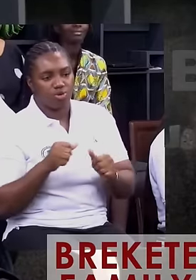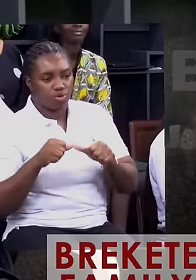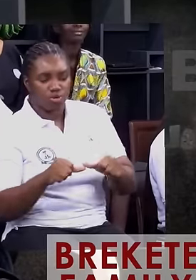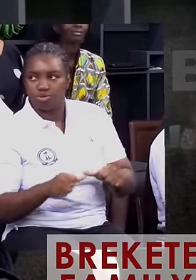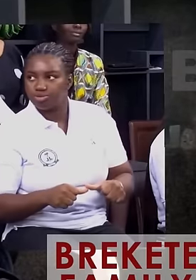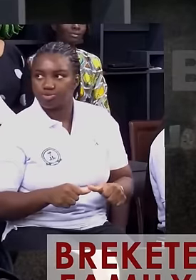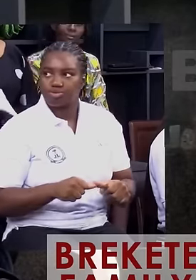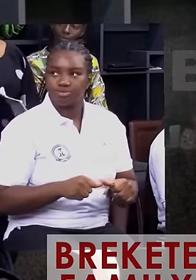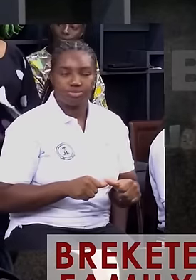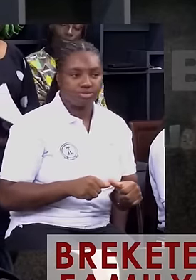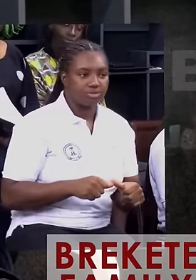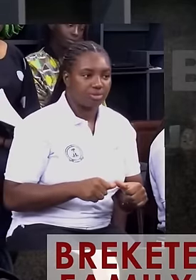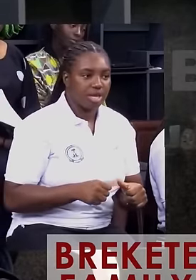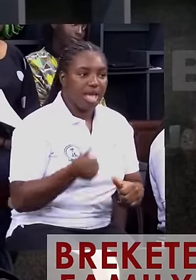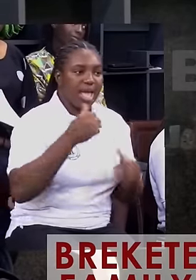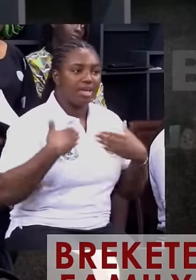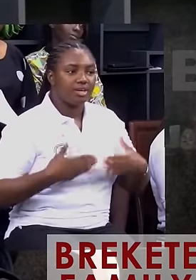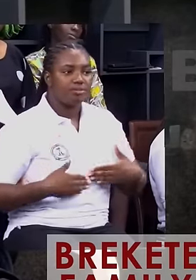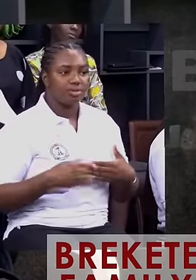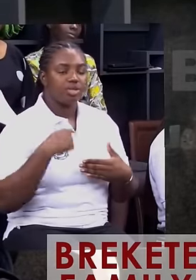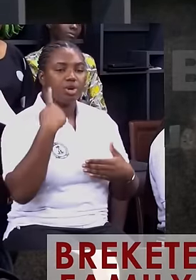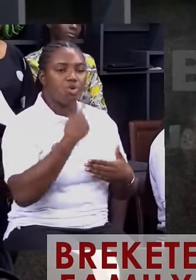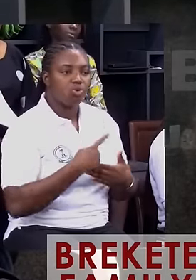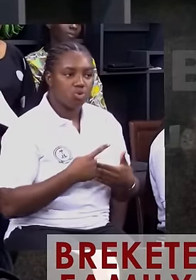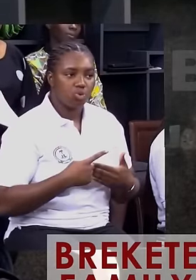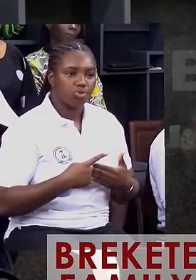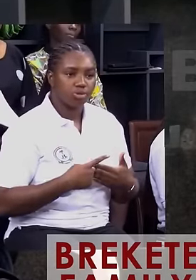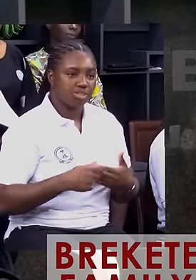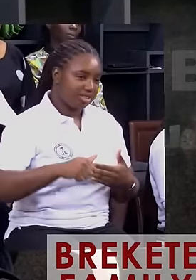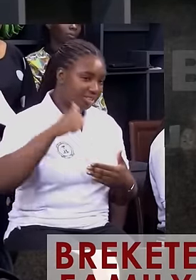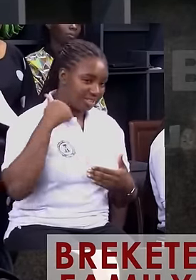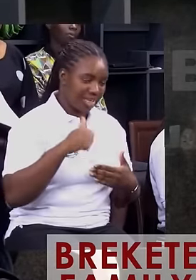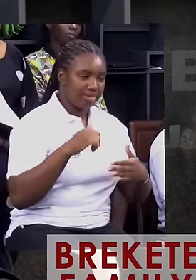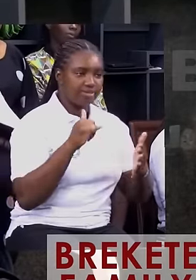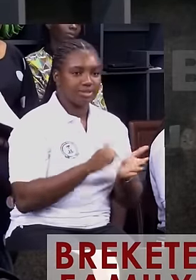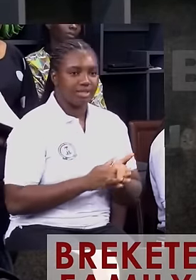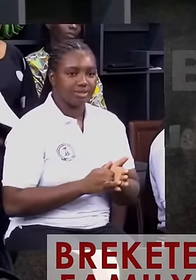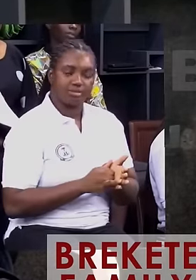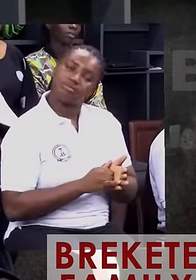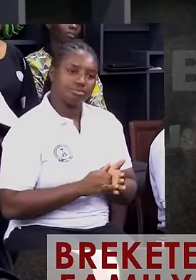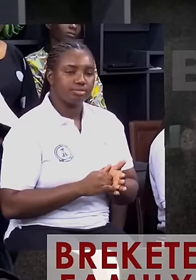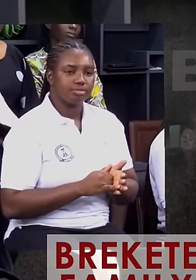So, if anybody who denies the fact that there is